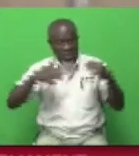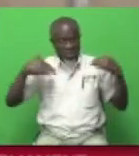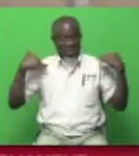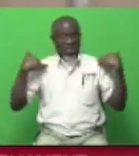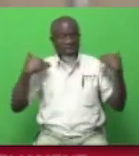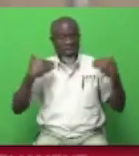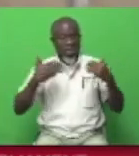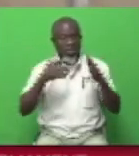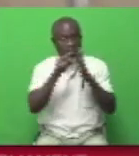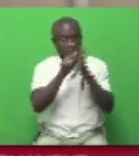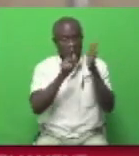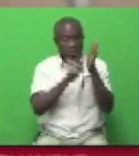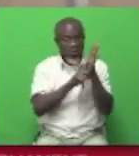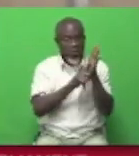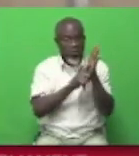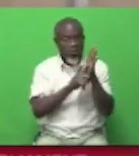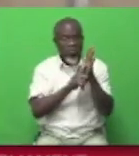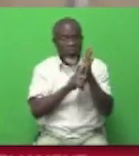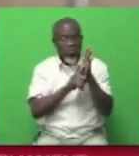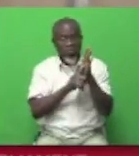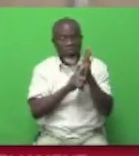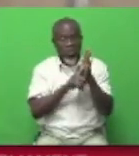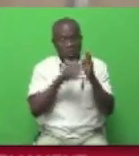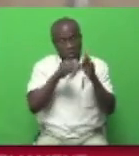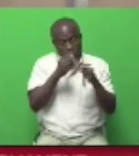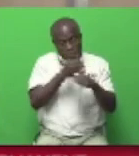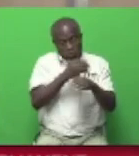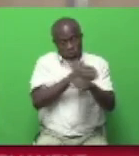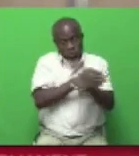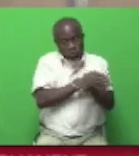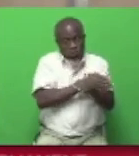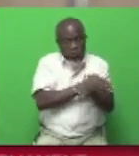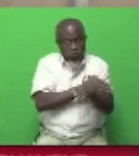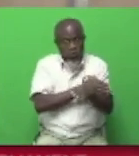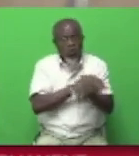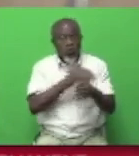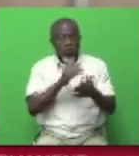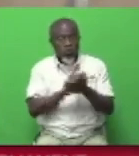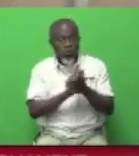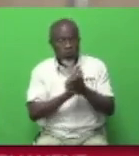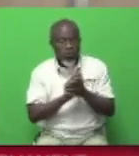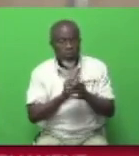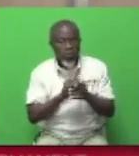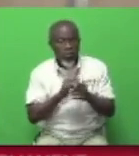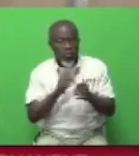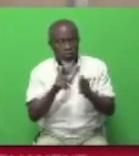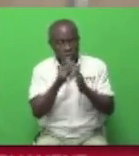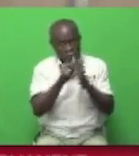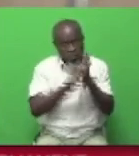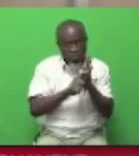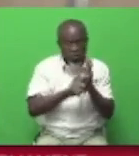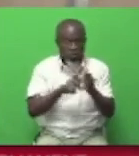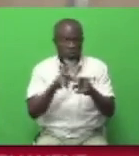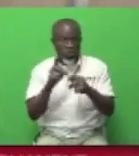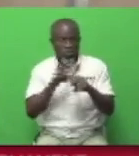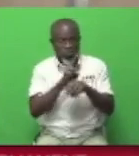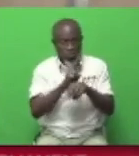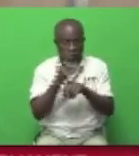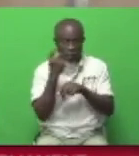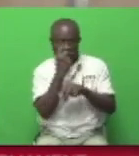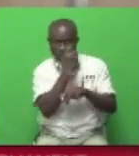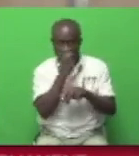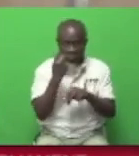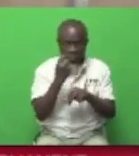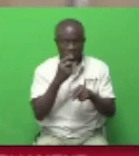of marijuana, improved sexual offenses law, pepper spray. The parliamentary period 2021 to